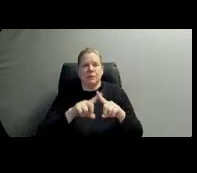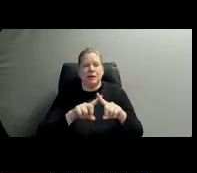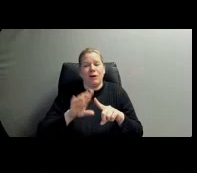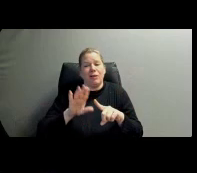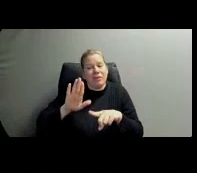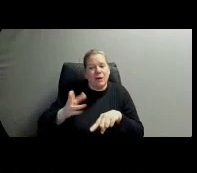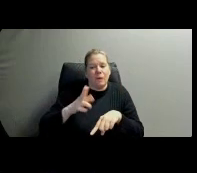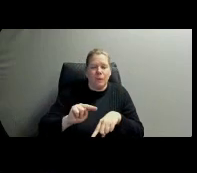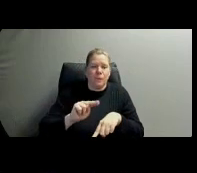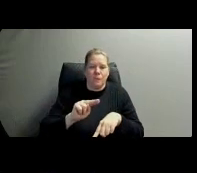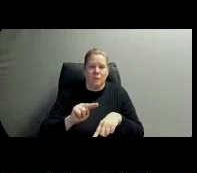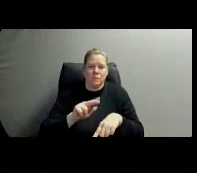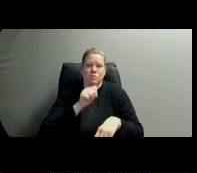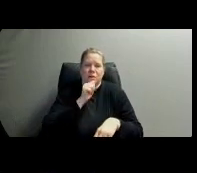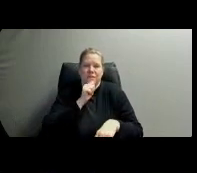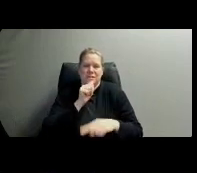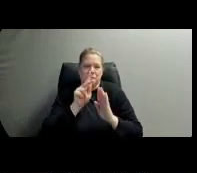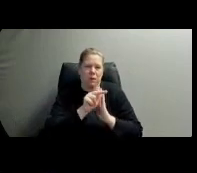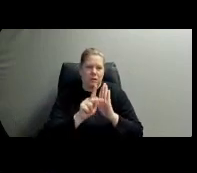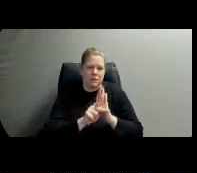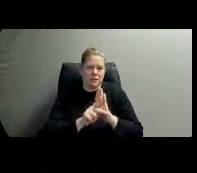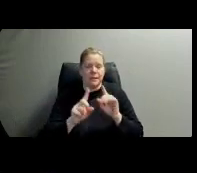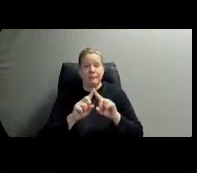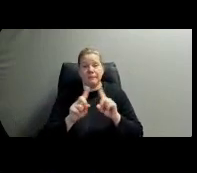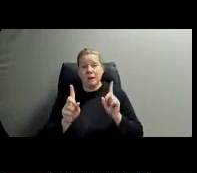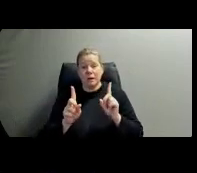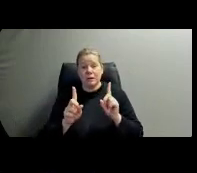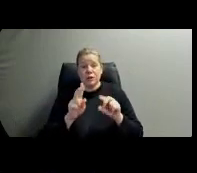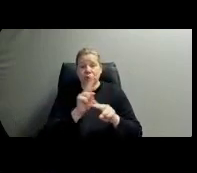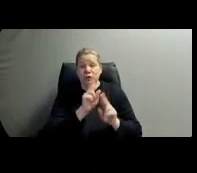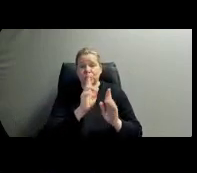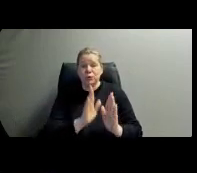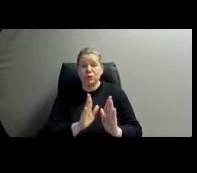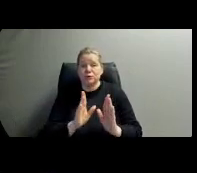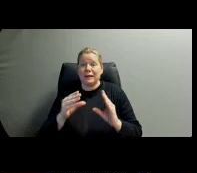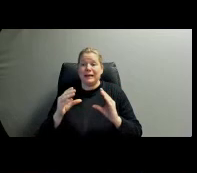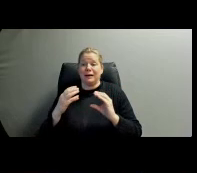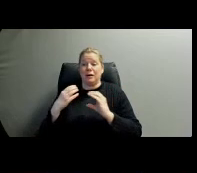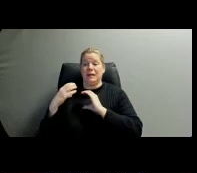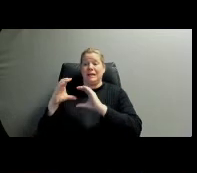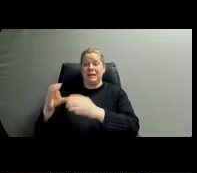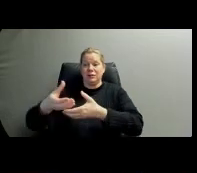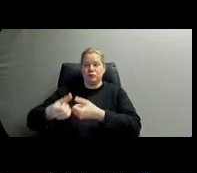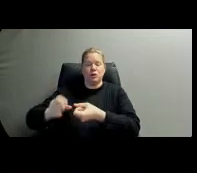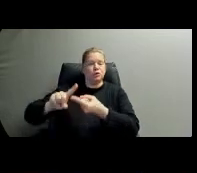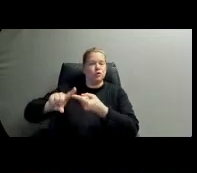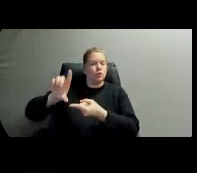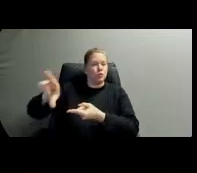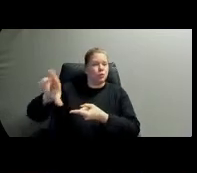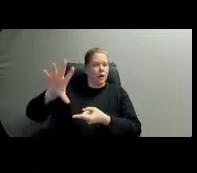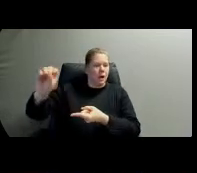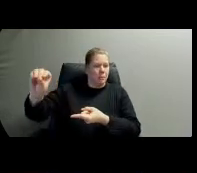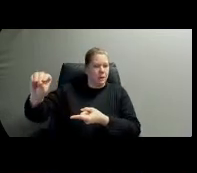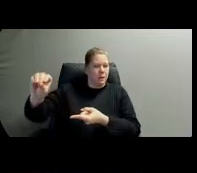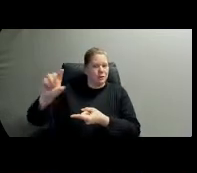they're following. But the question is, again, users are giving that trust on the company, right? Like you're giving that trust on the data scientist